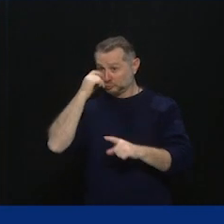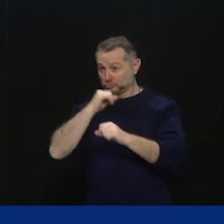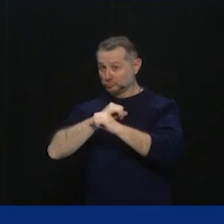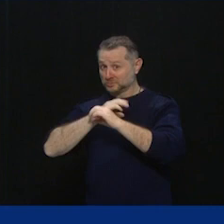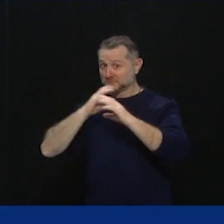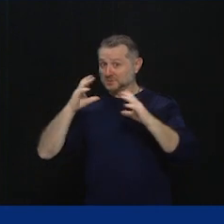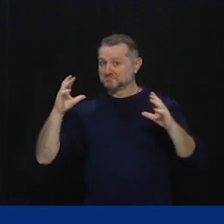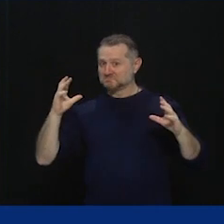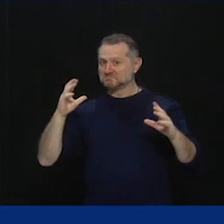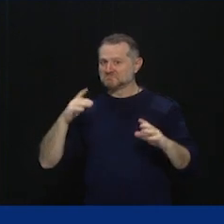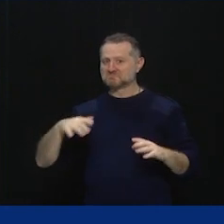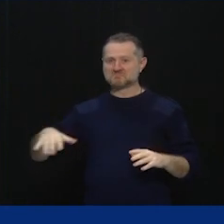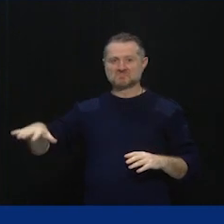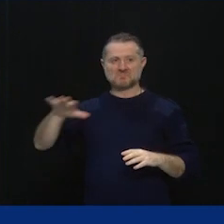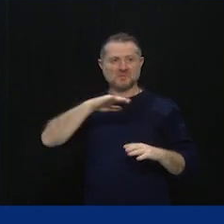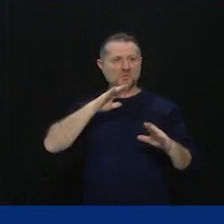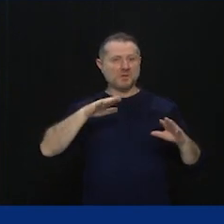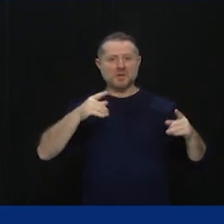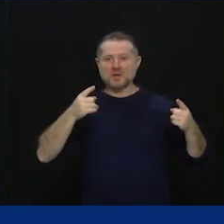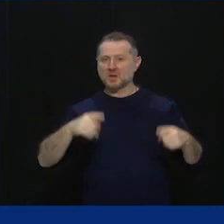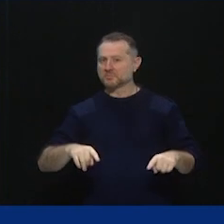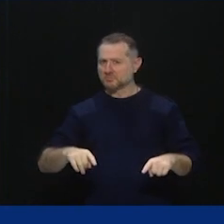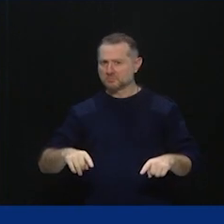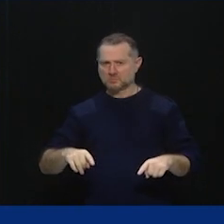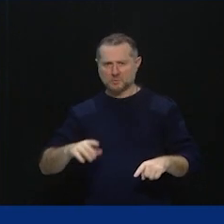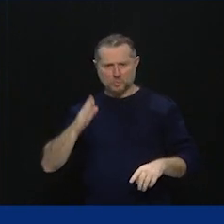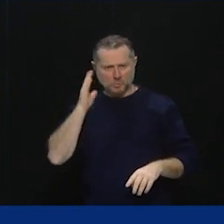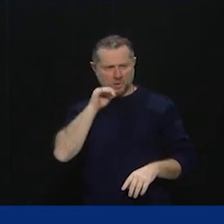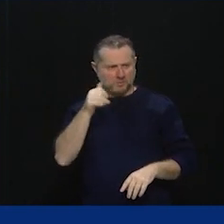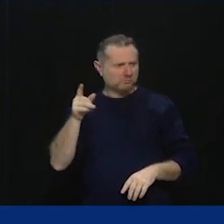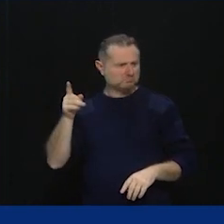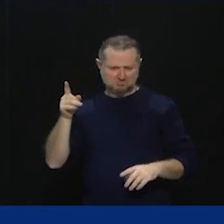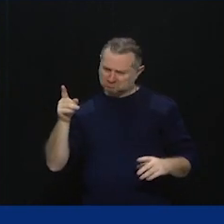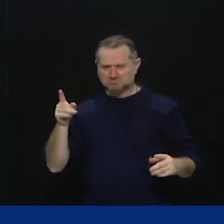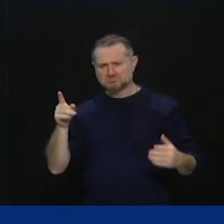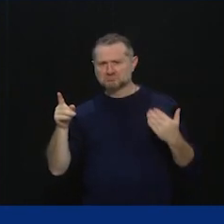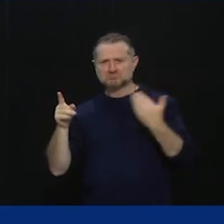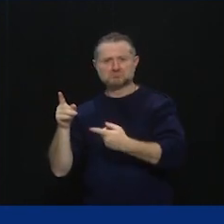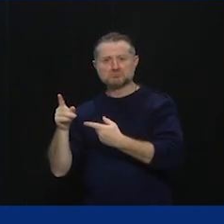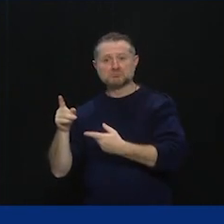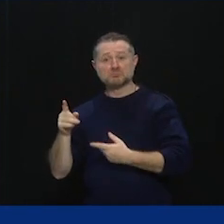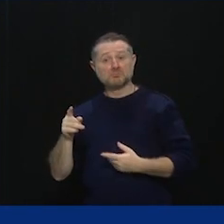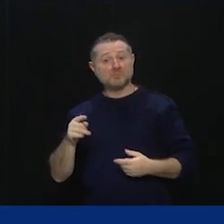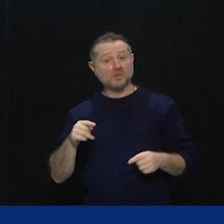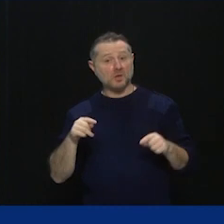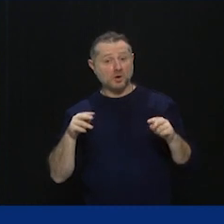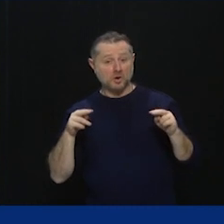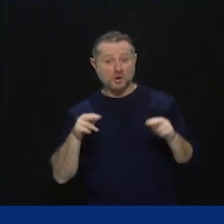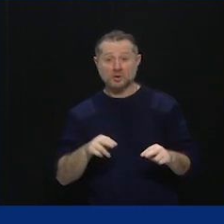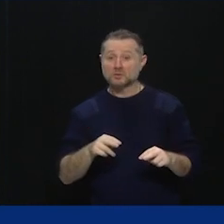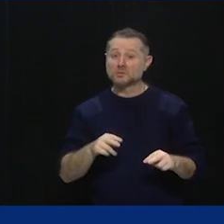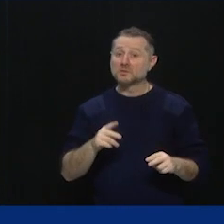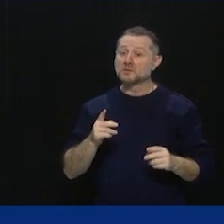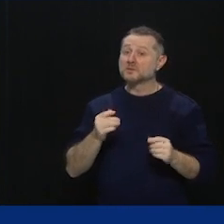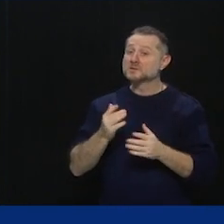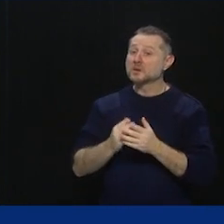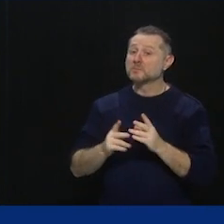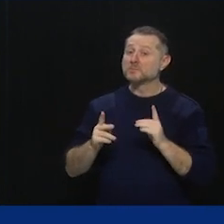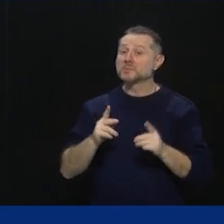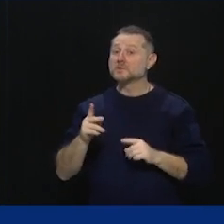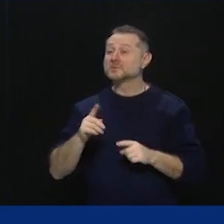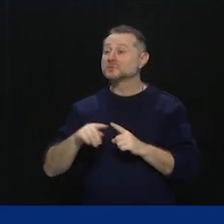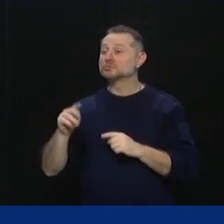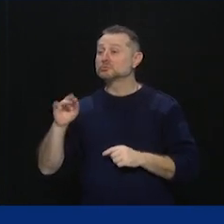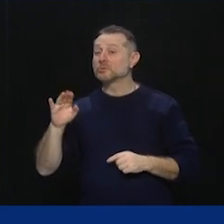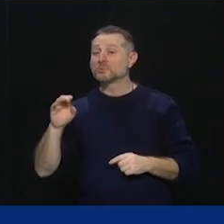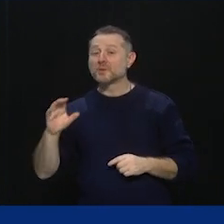not." You're looking at two people from TriTech. You're looking at labor leaders. You're looking at elected officials. You're